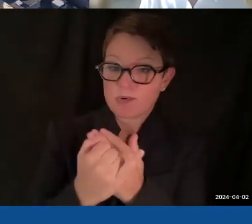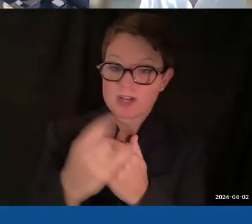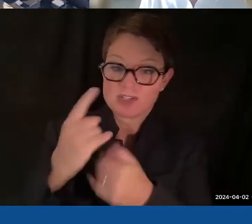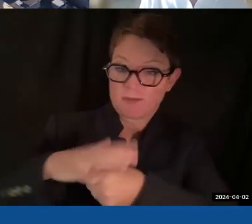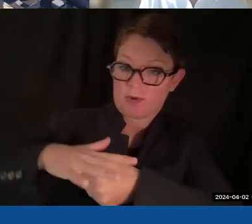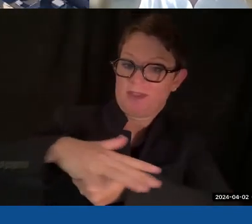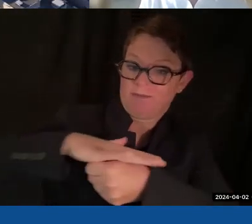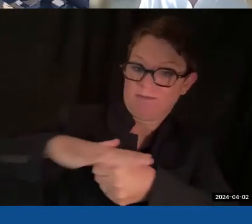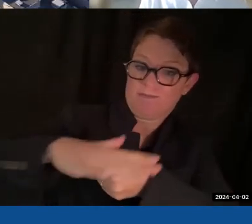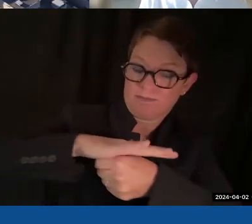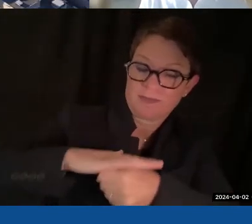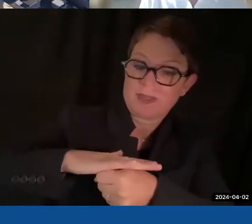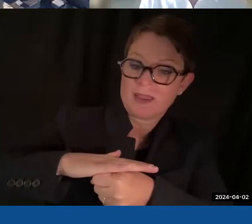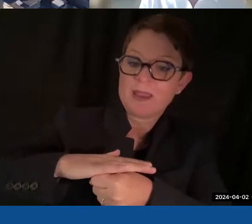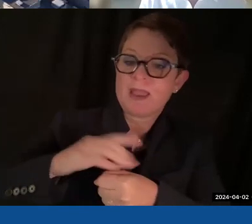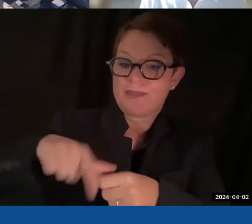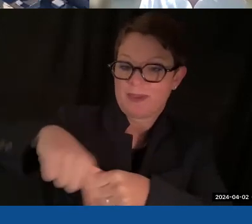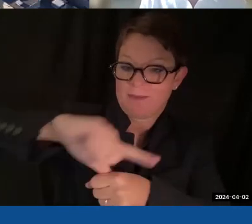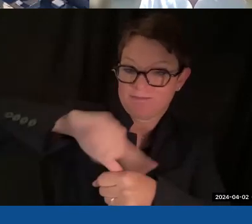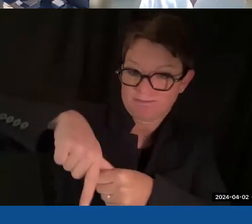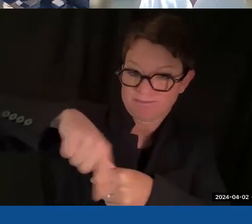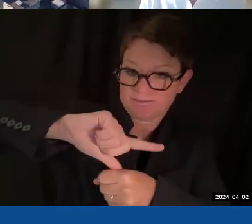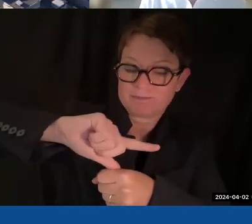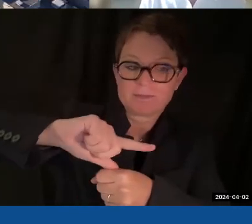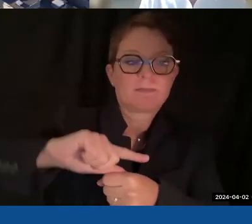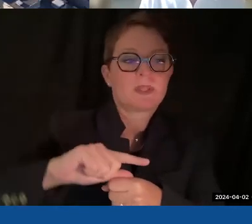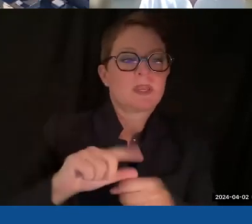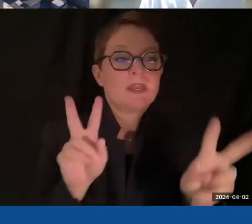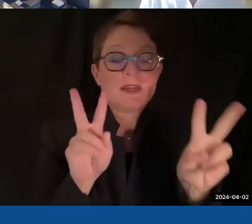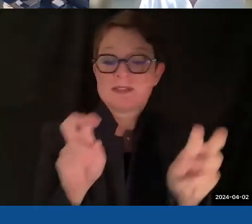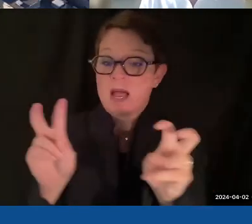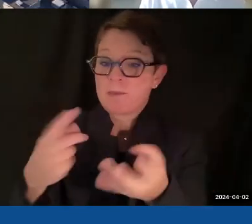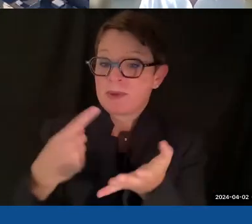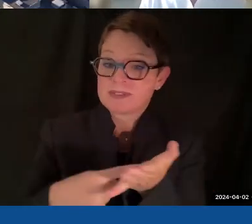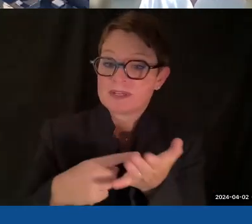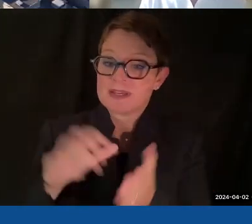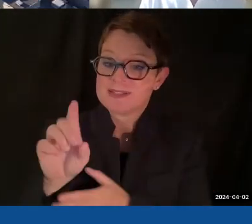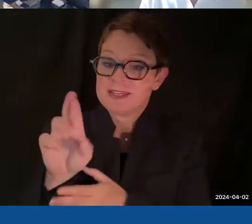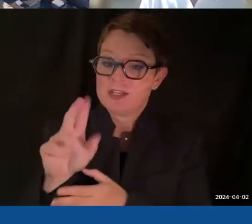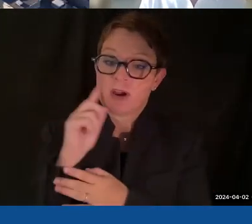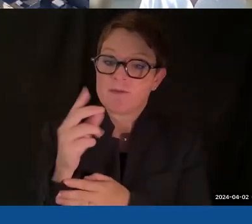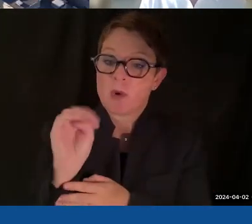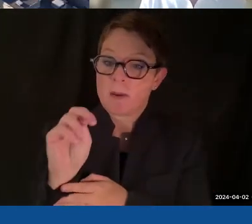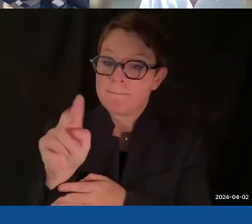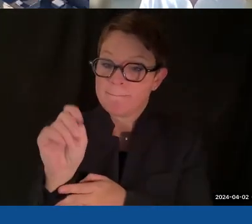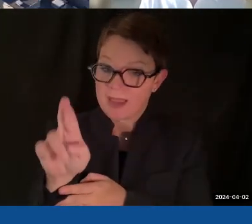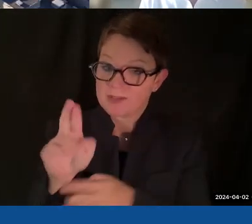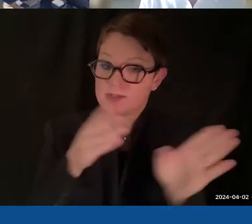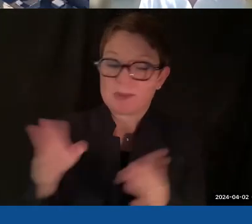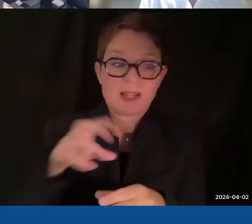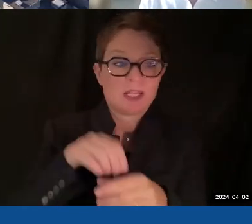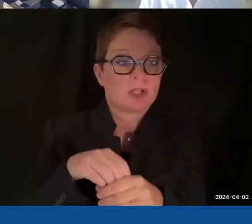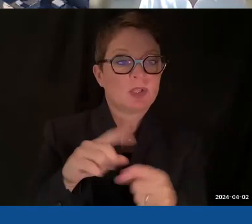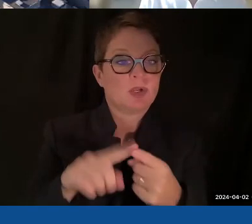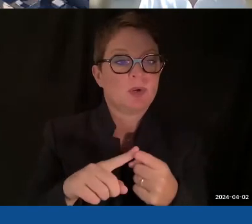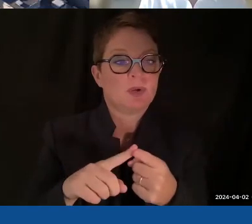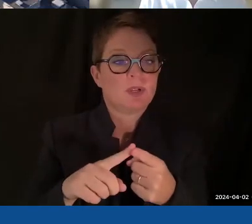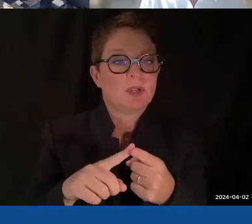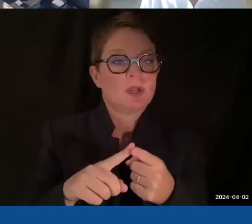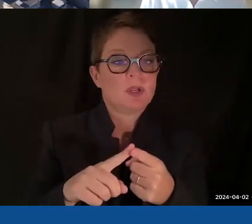site and on the surrounding area. Topics discussed at CDR for master plans include the movement